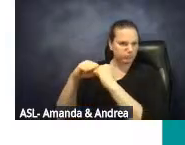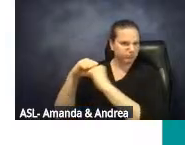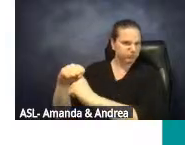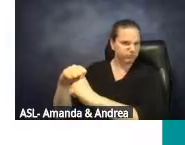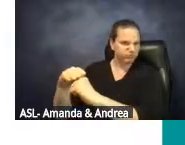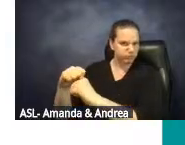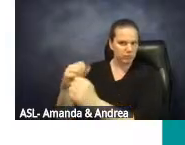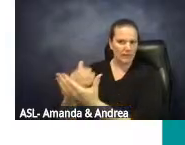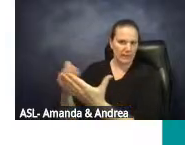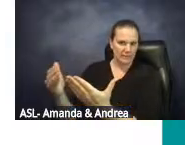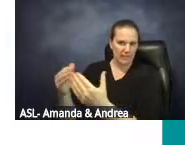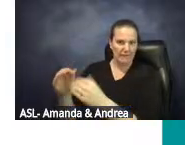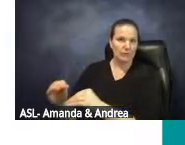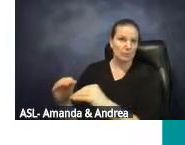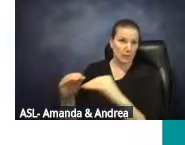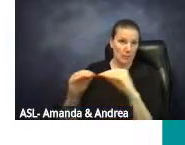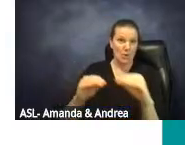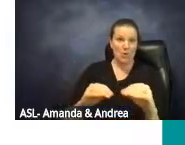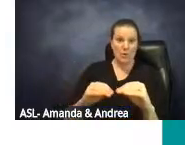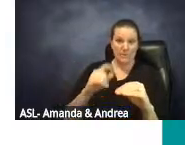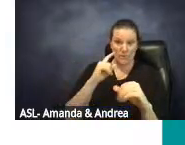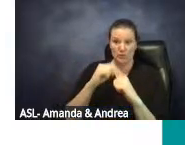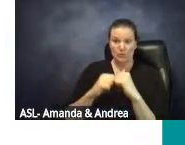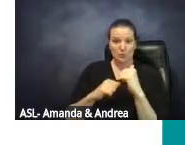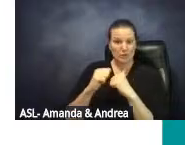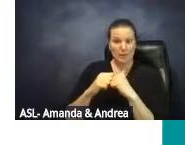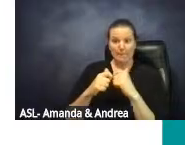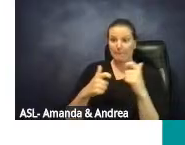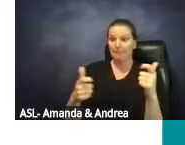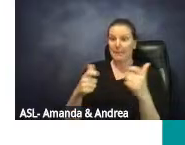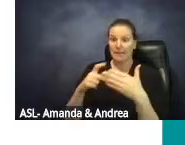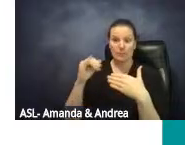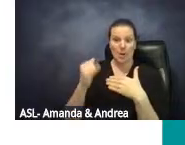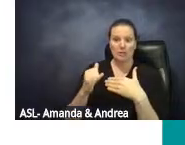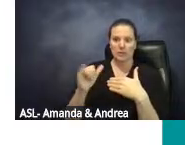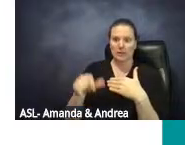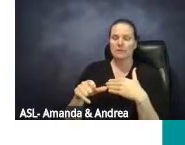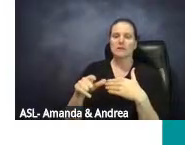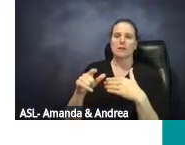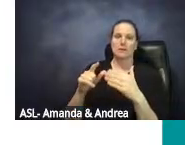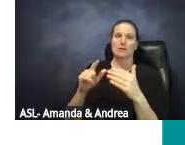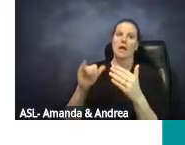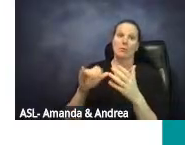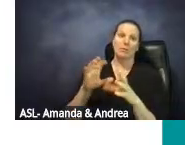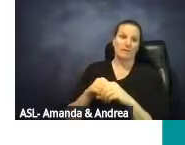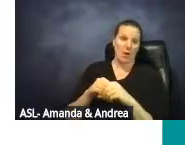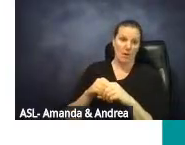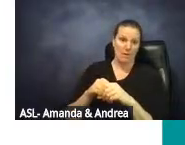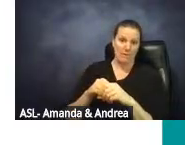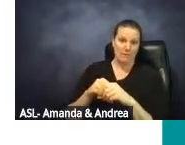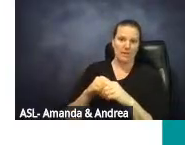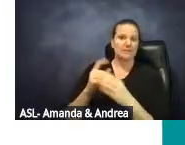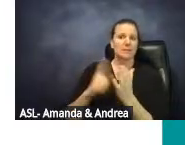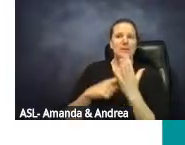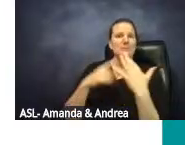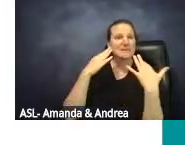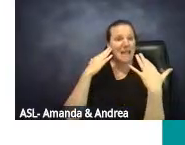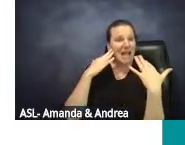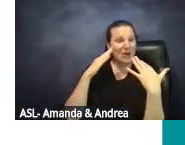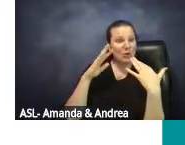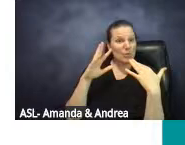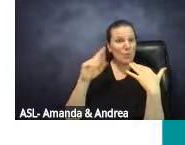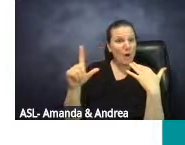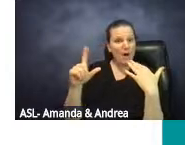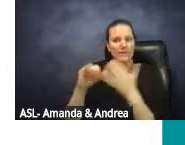to be moved for construction in a big project like this? That will certainly be the case. Sometimes they're sound walls. It's